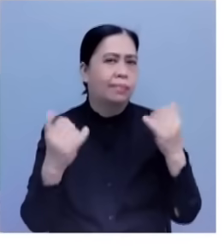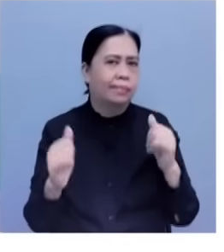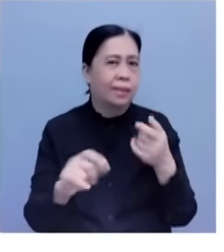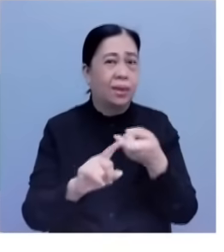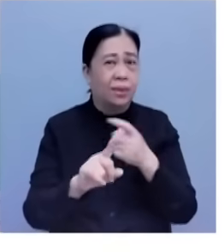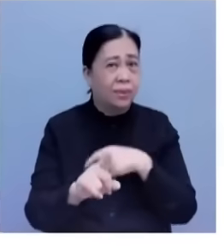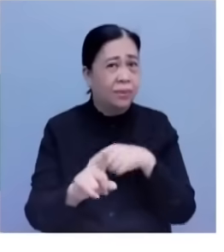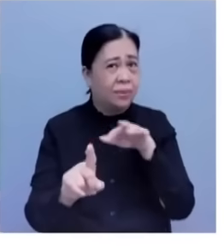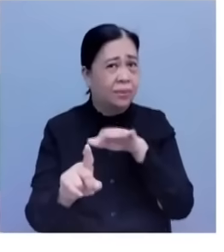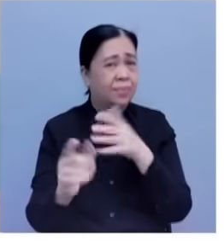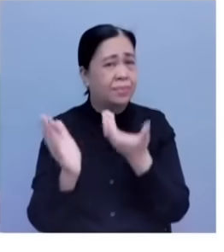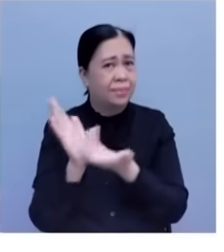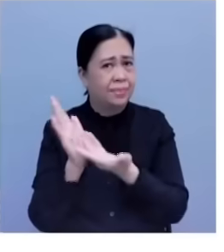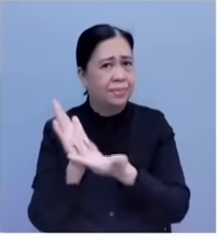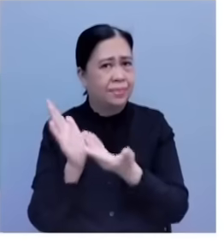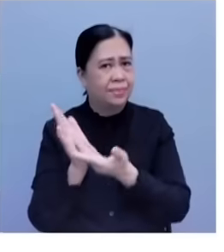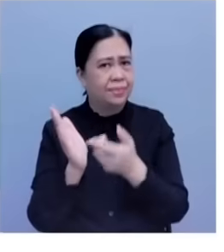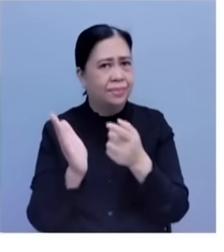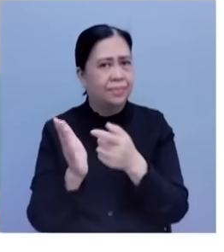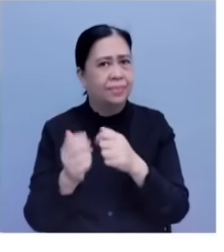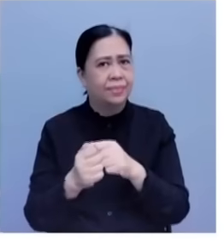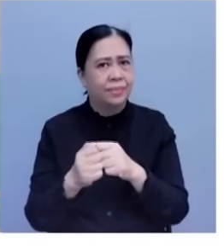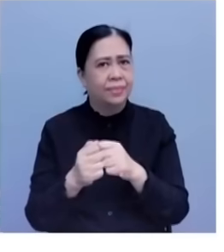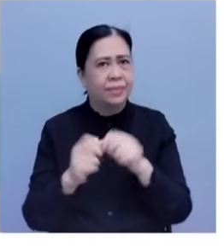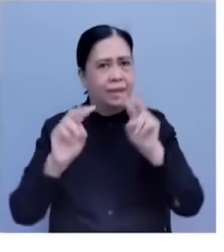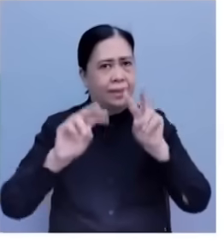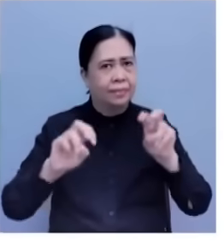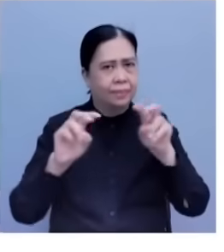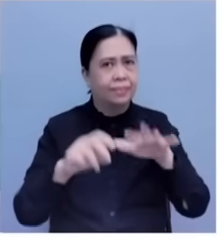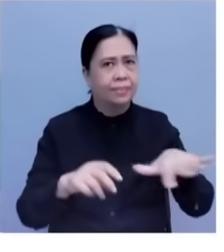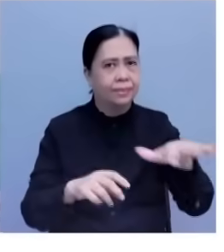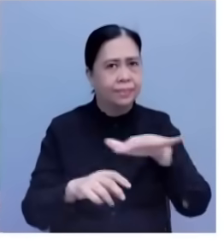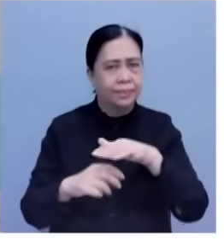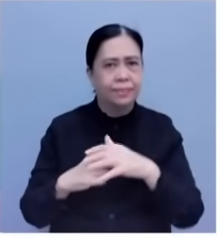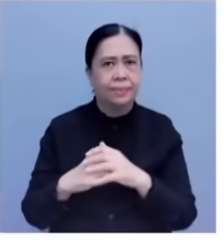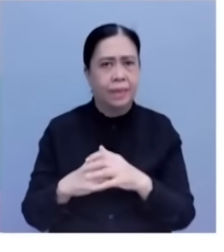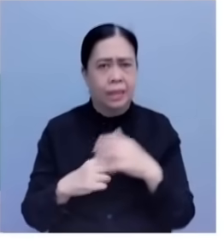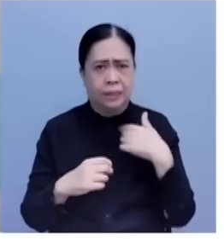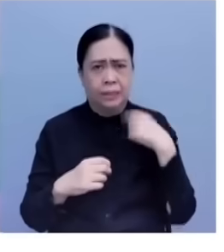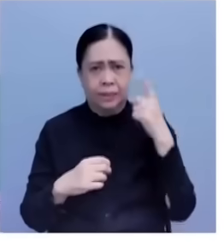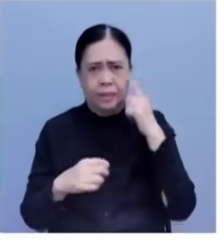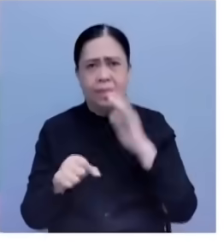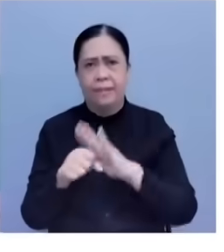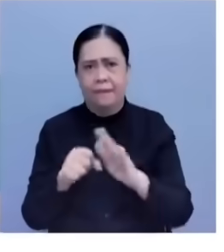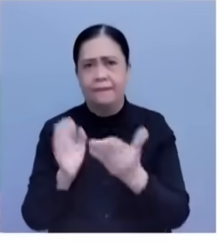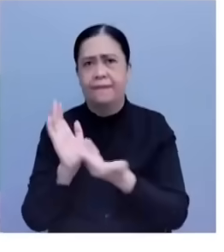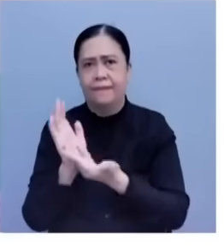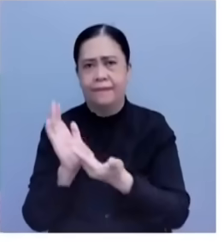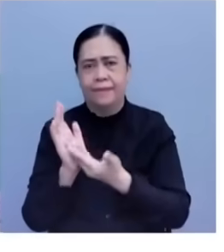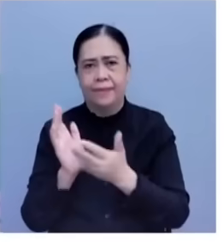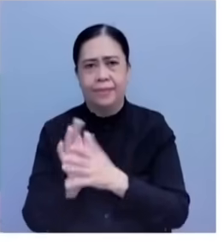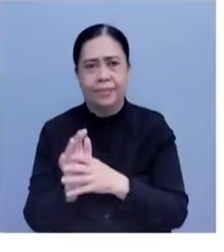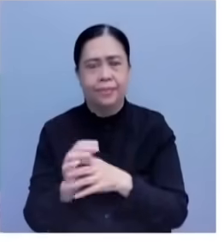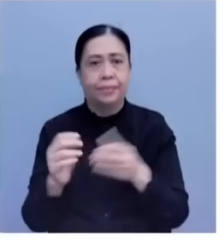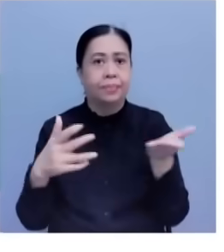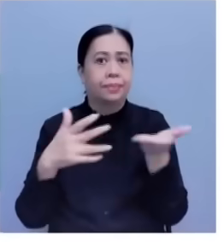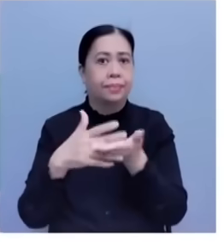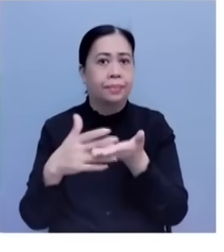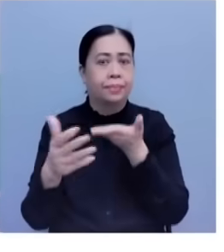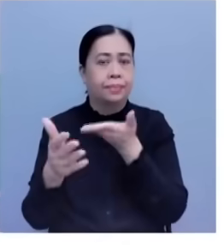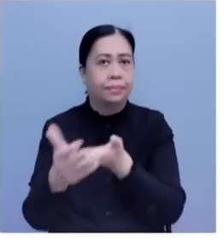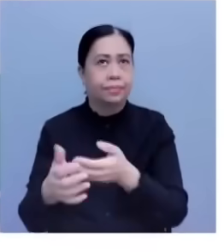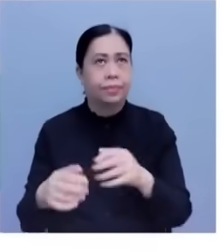the evidence gathered by investigators, I think we have enough evidence to charge her. There are